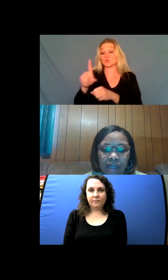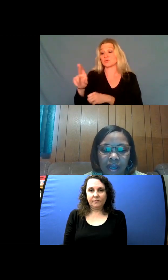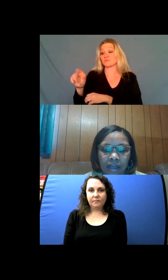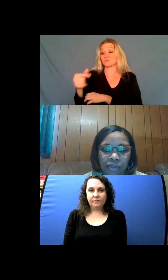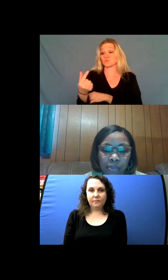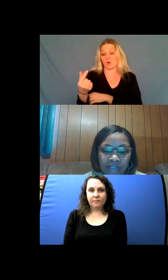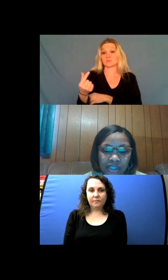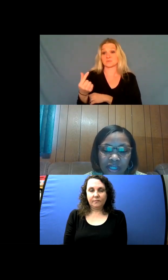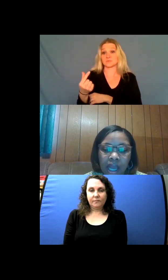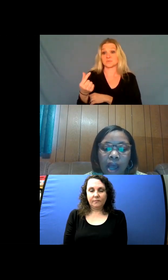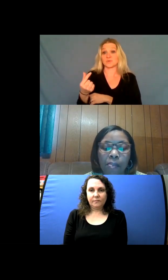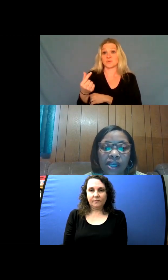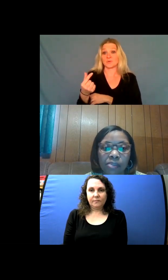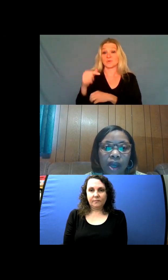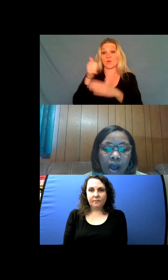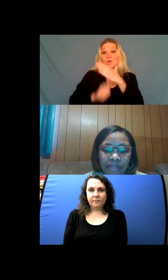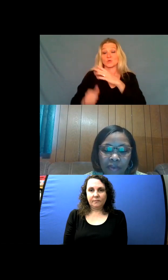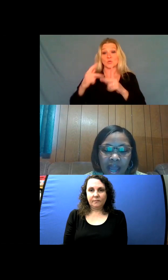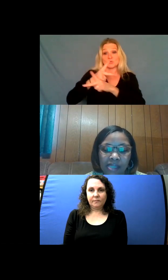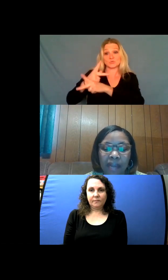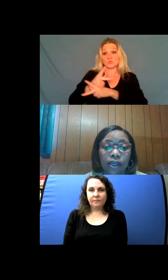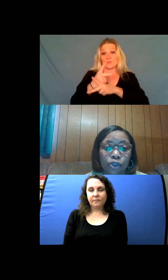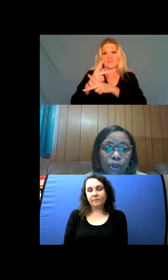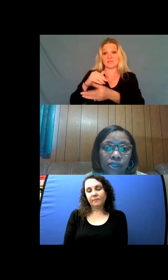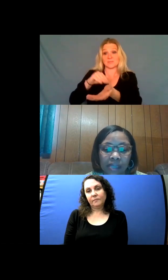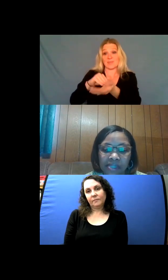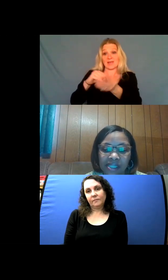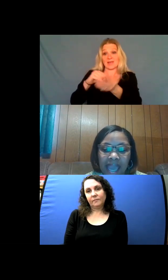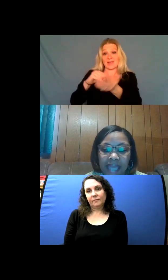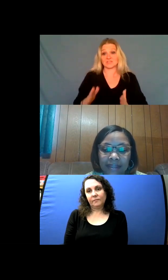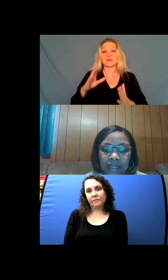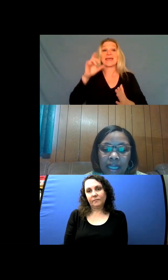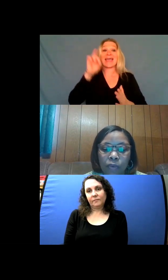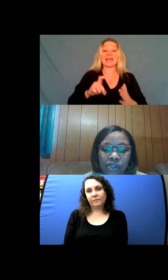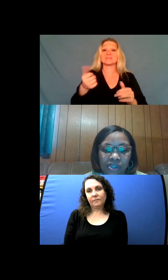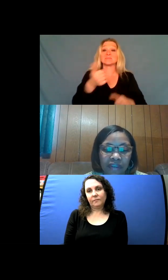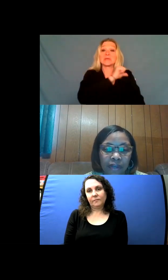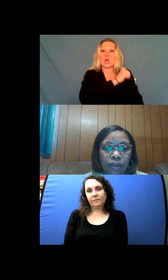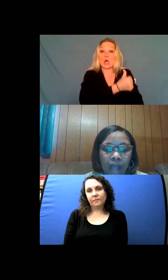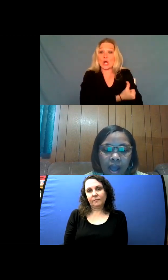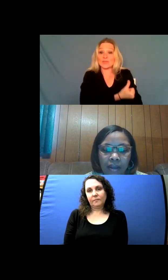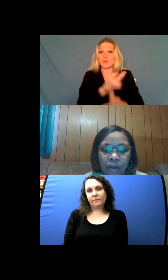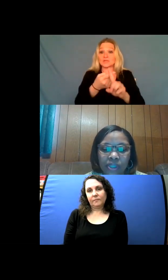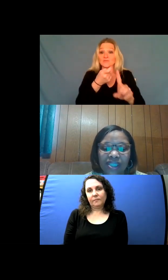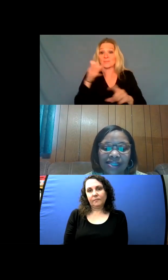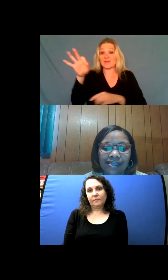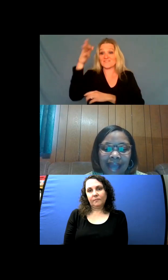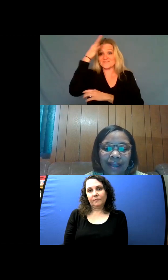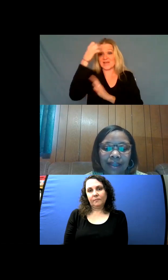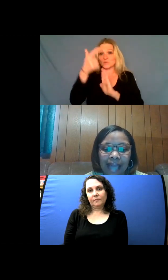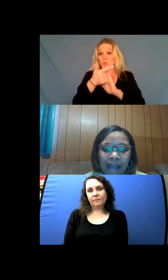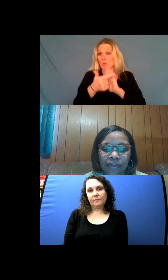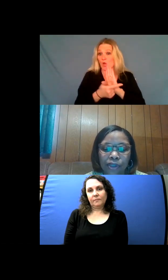physician's supervision must be authorized by the Controlled Substance Act, which is the federal law. It does